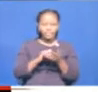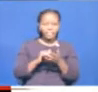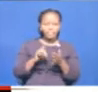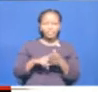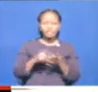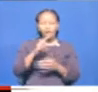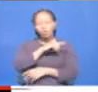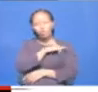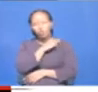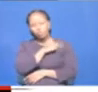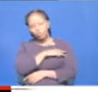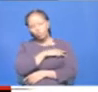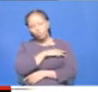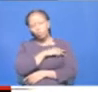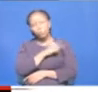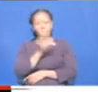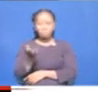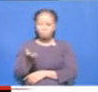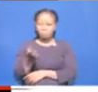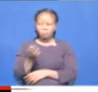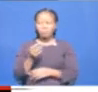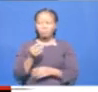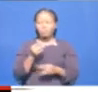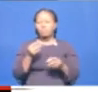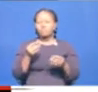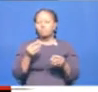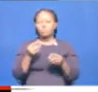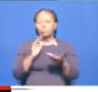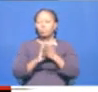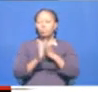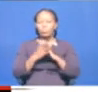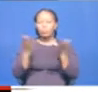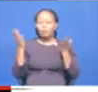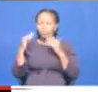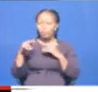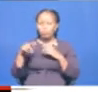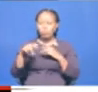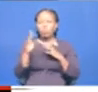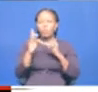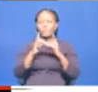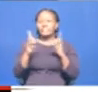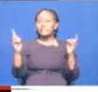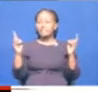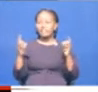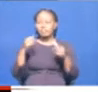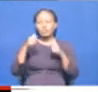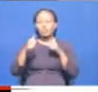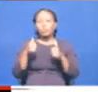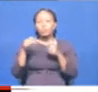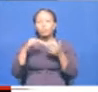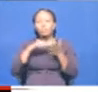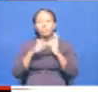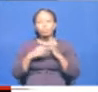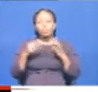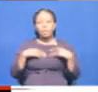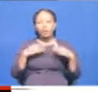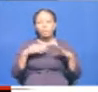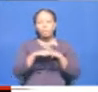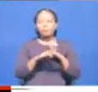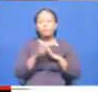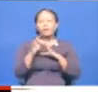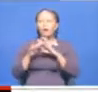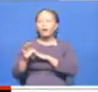services, usually within walking distance. So that's the idea of the access, the ease of access within walking distance.